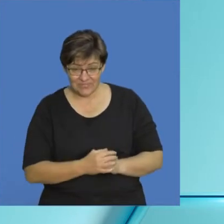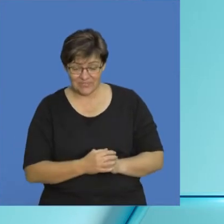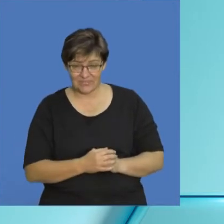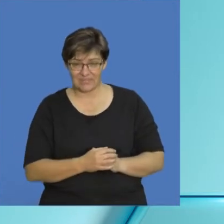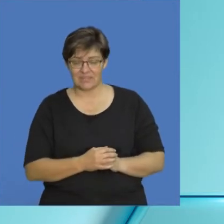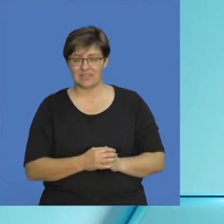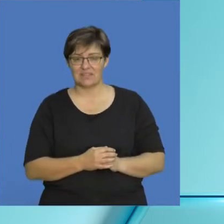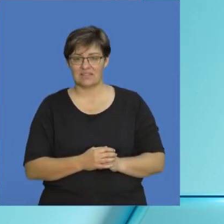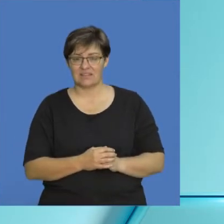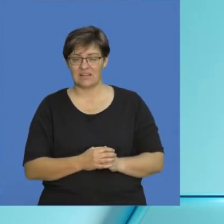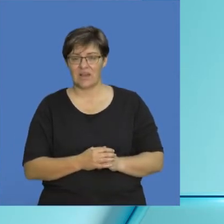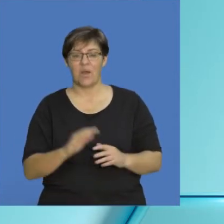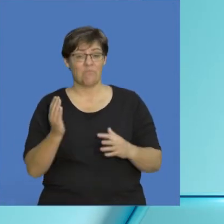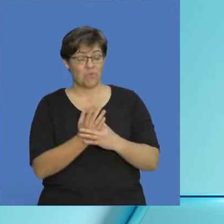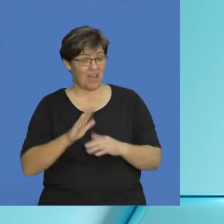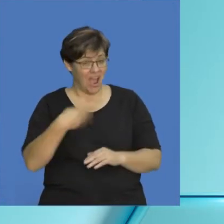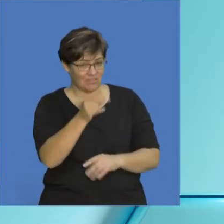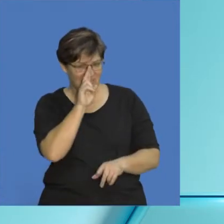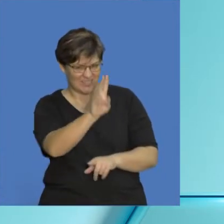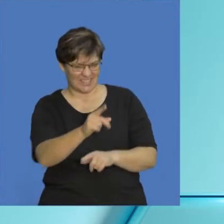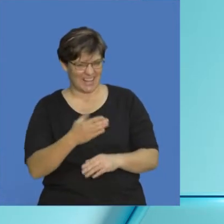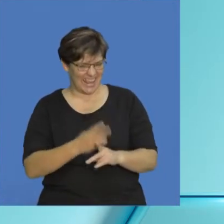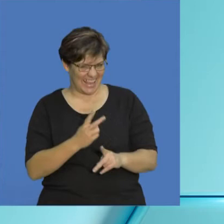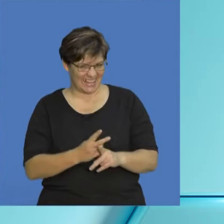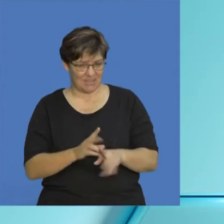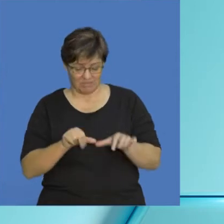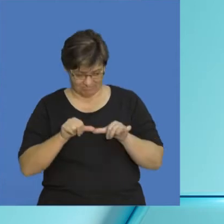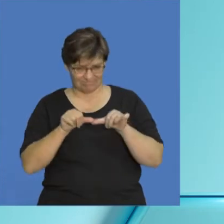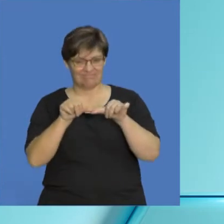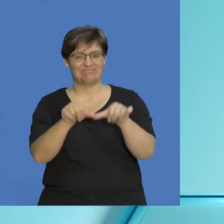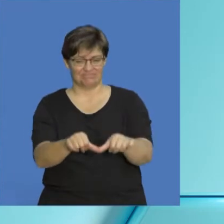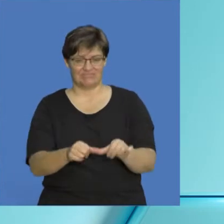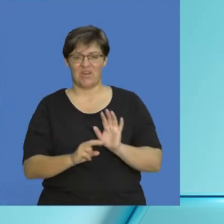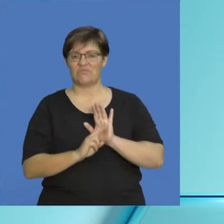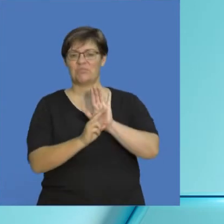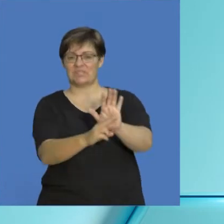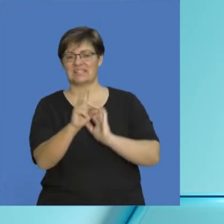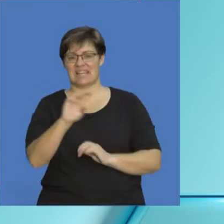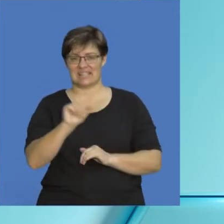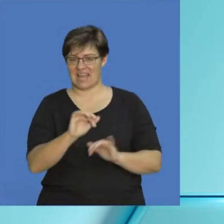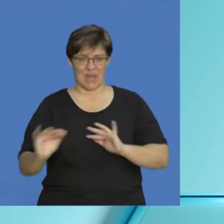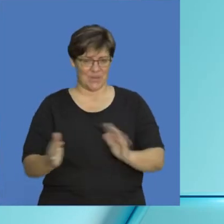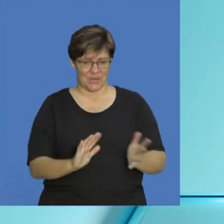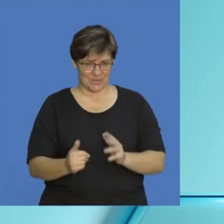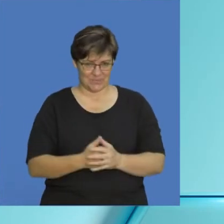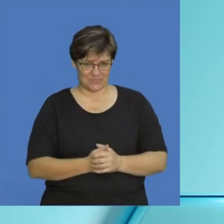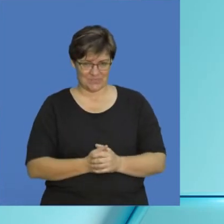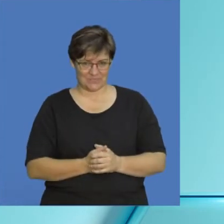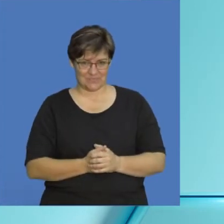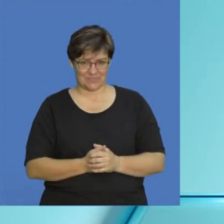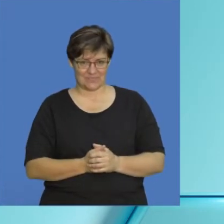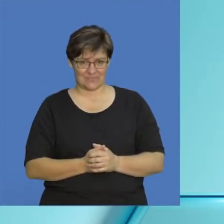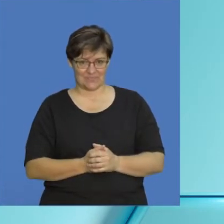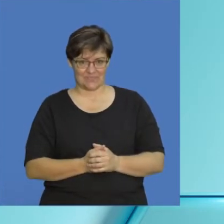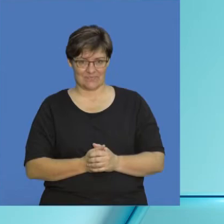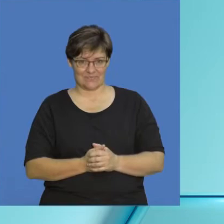Okay, great, guys. So I'll see you after the break, and we'll continue with the representation of